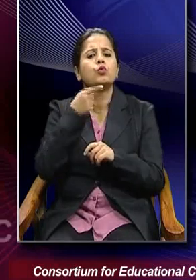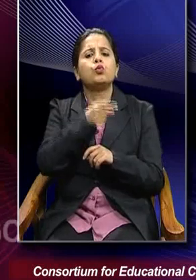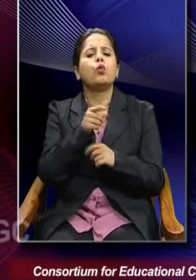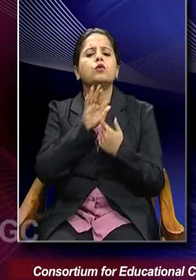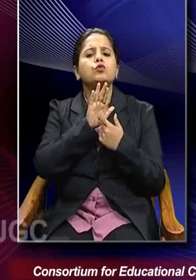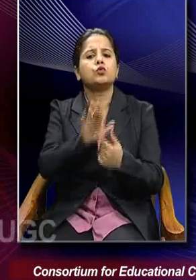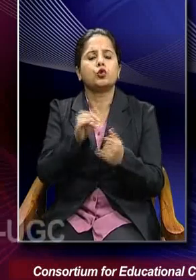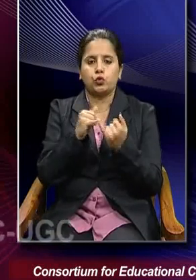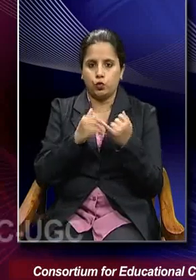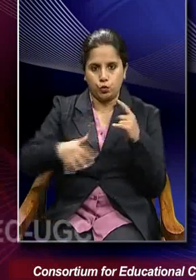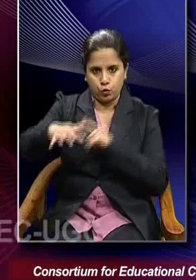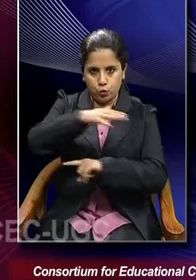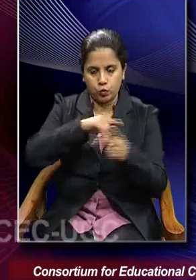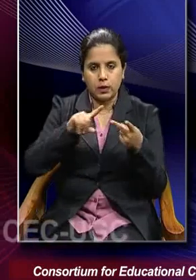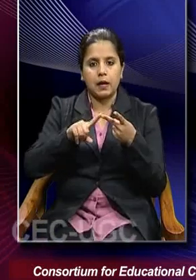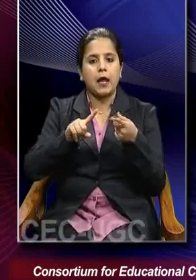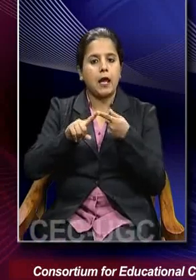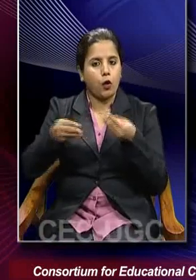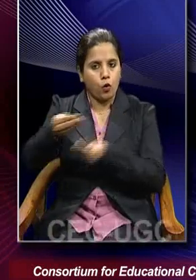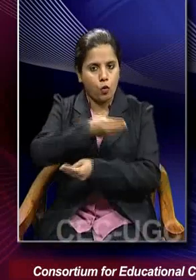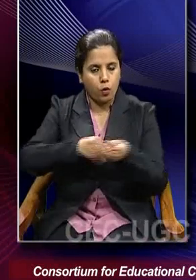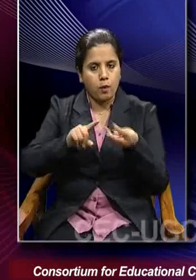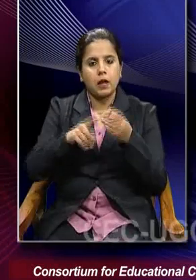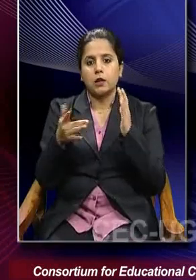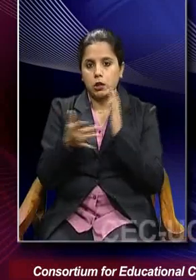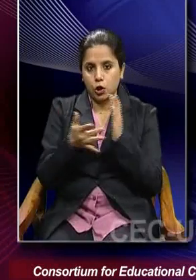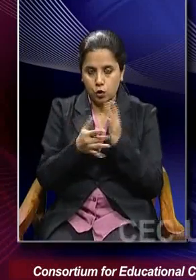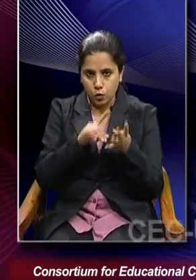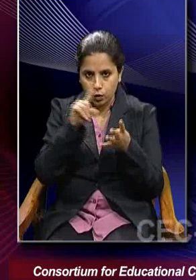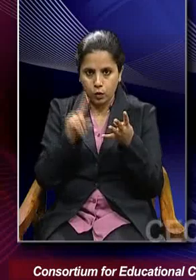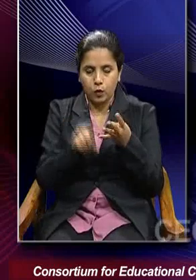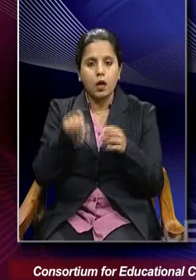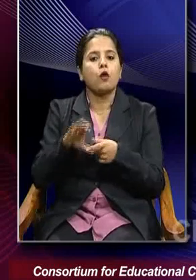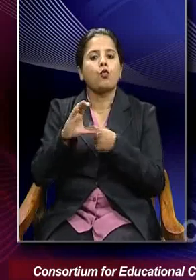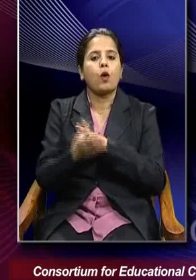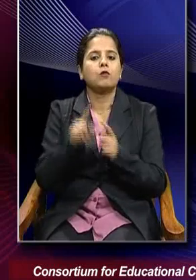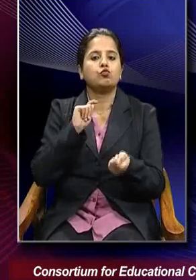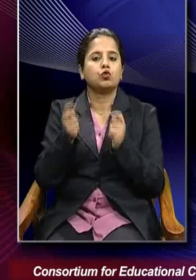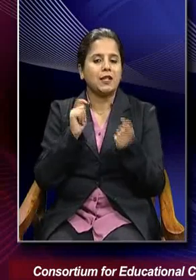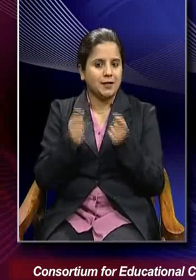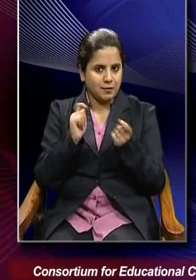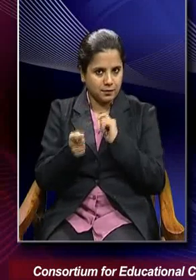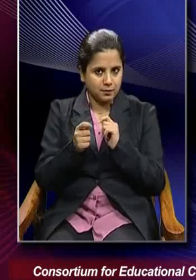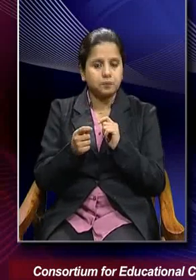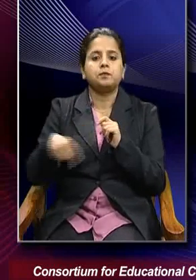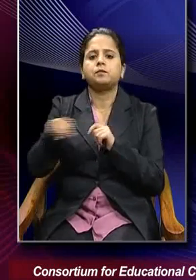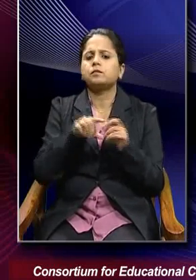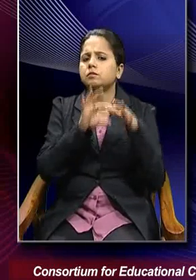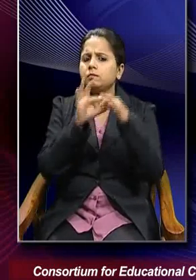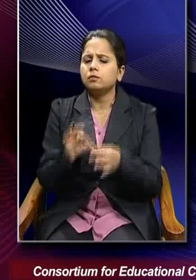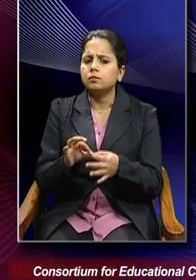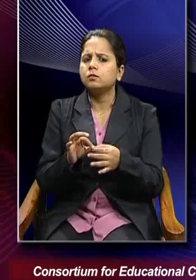the social, economic, technological and cultural changes associated